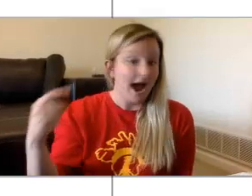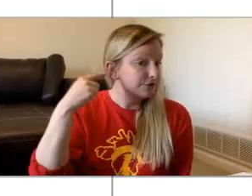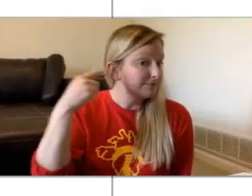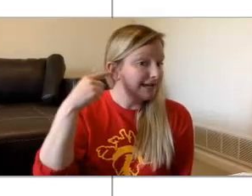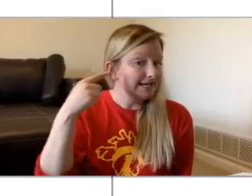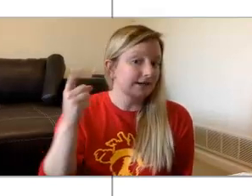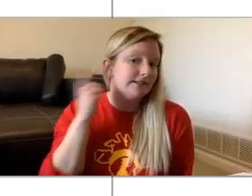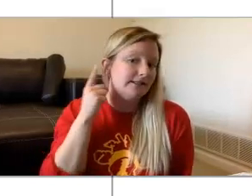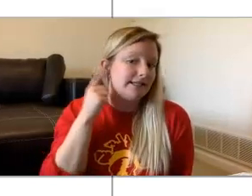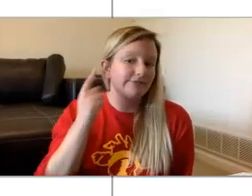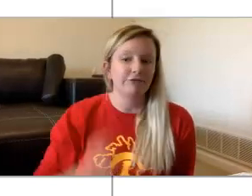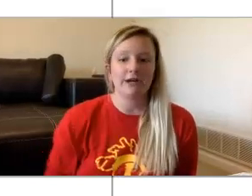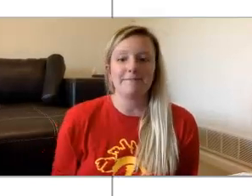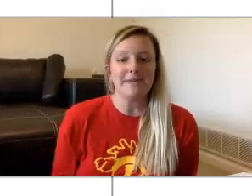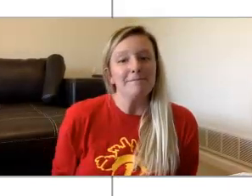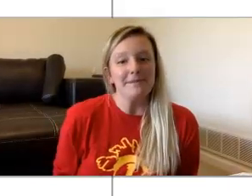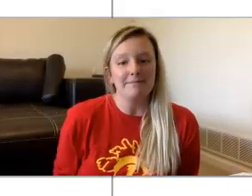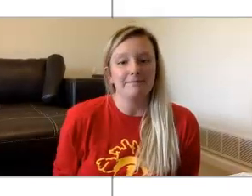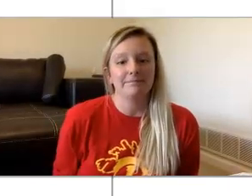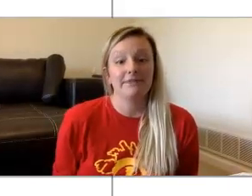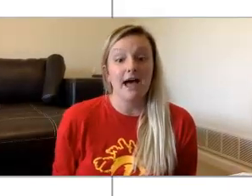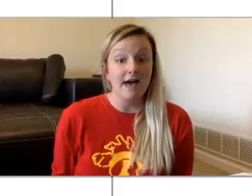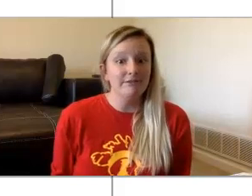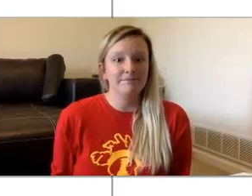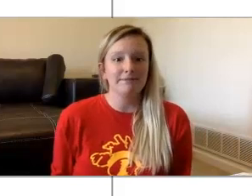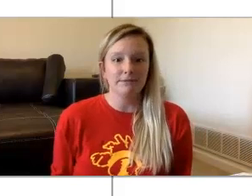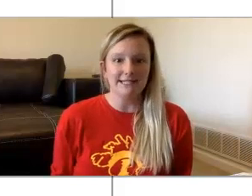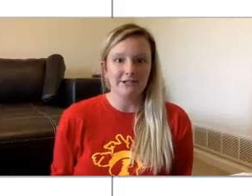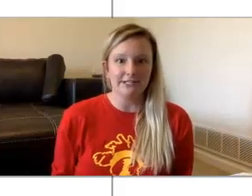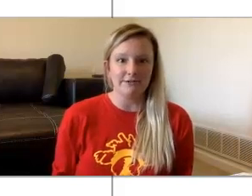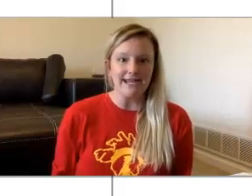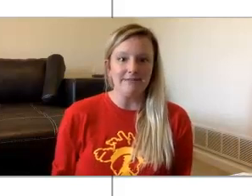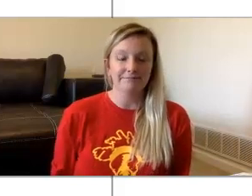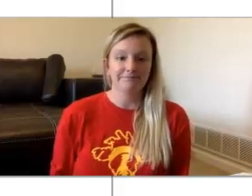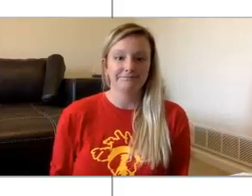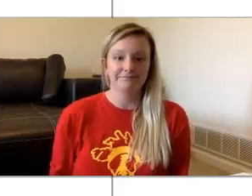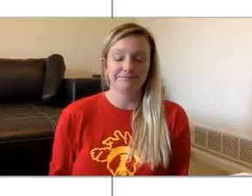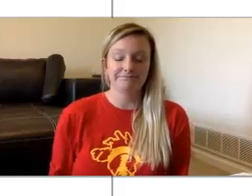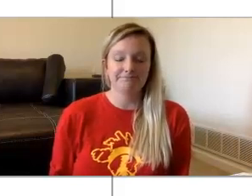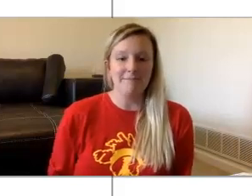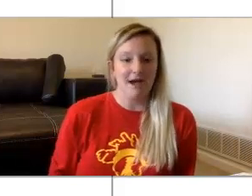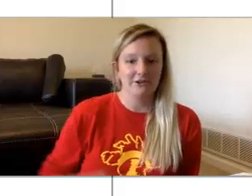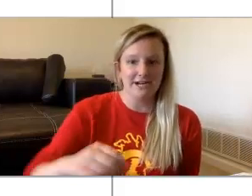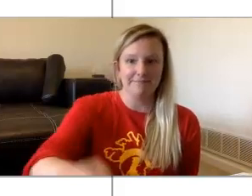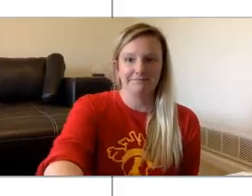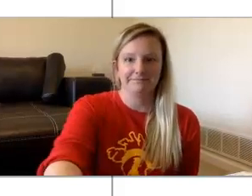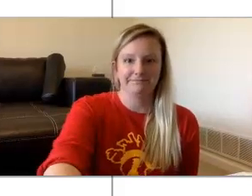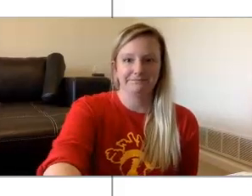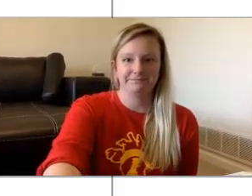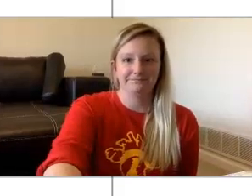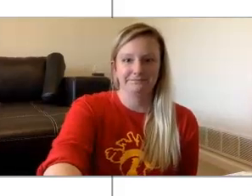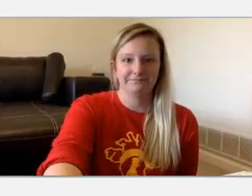I use my ear to listen for a beep, beep. The oven beeps when dinner is ready. I'm hungry.